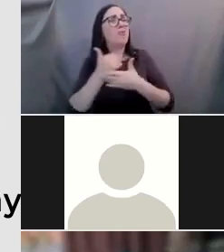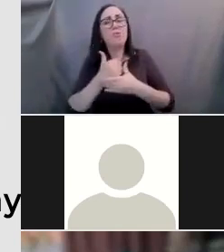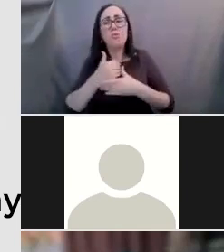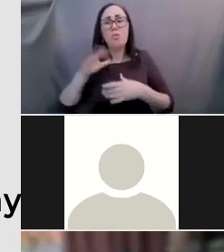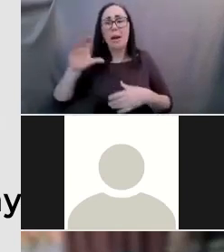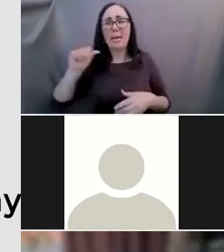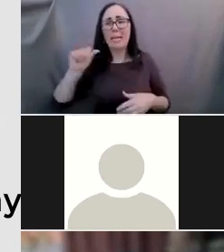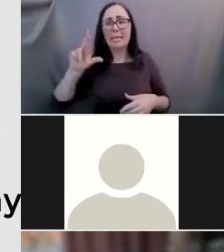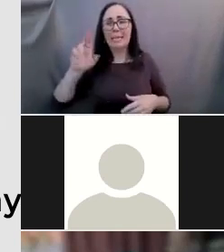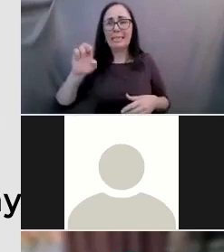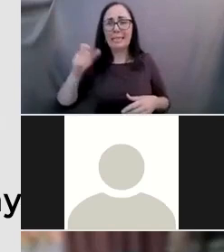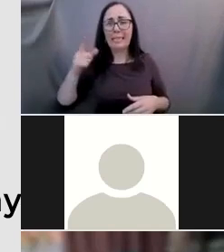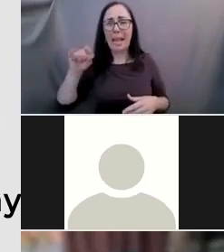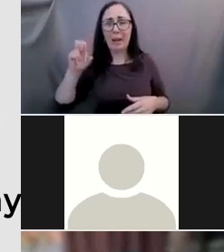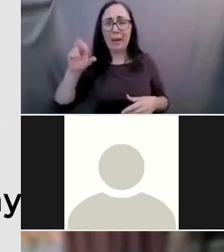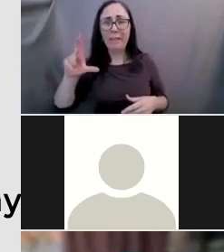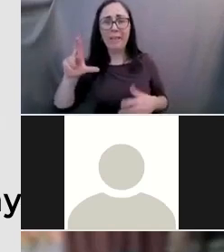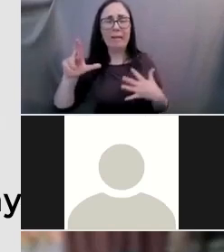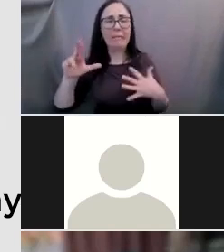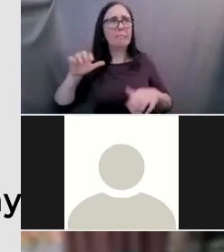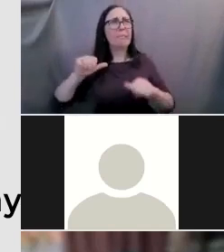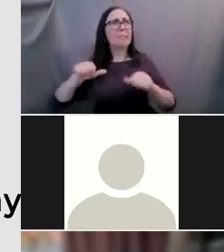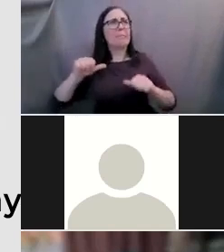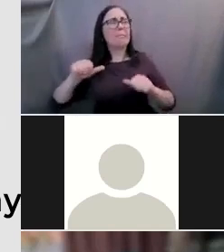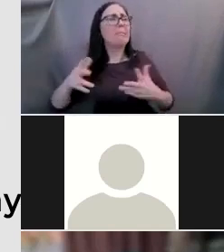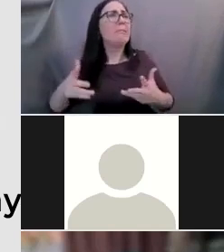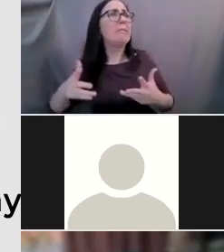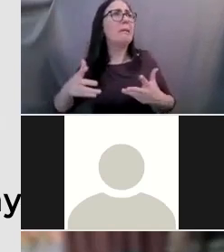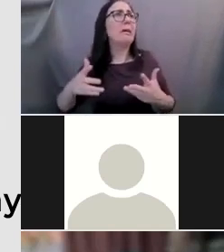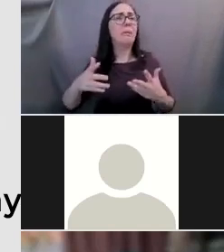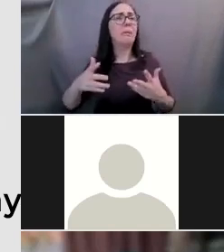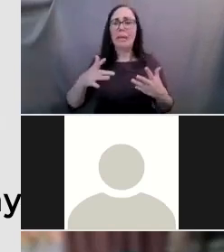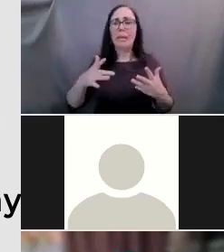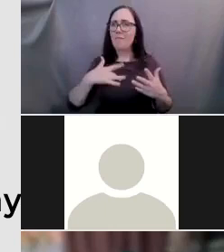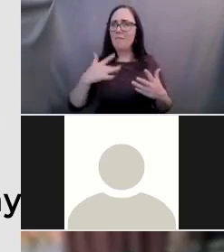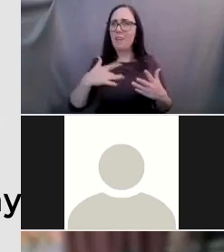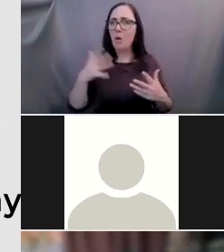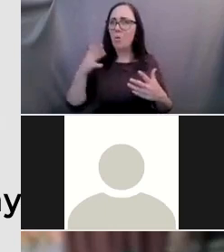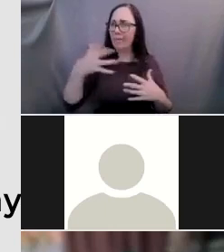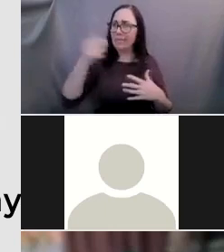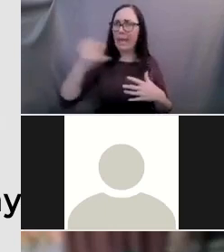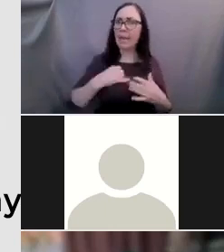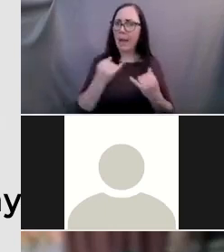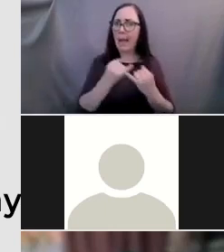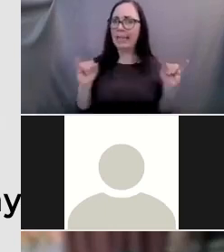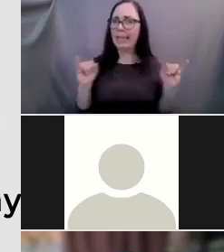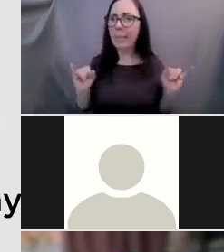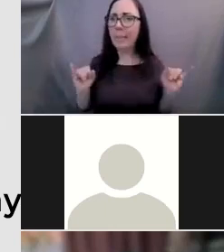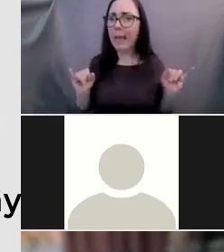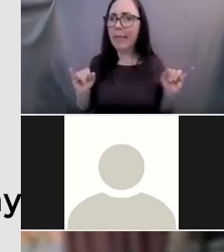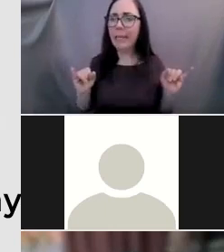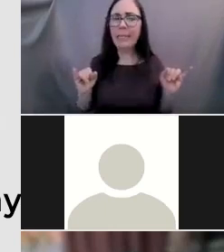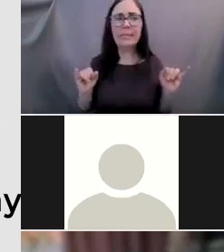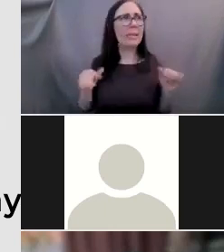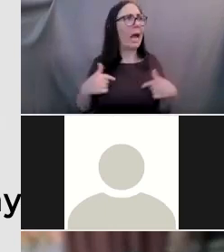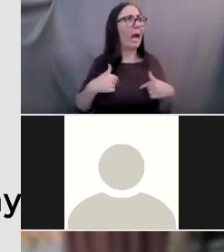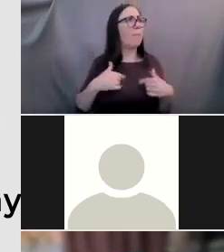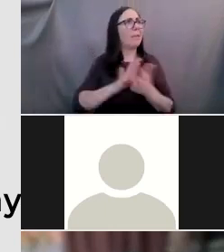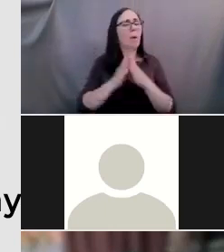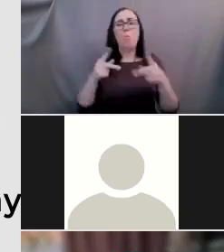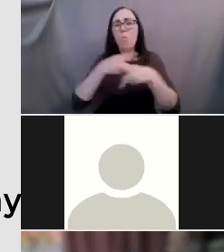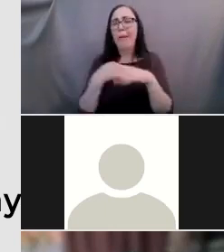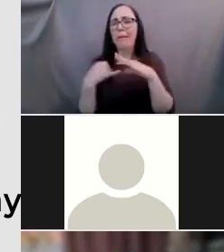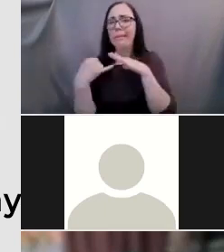People might lose their autonomy or be afraid of that. So they might be more isolated. They might require more supervision